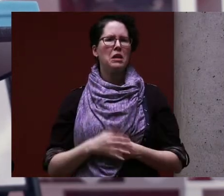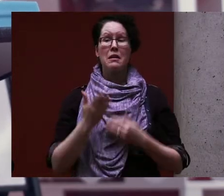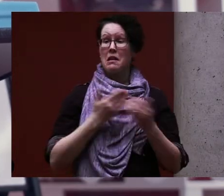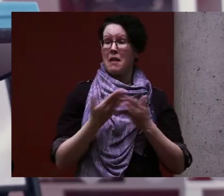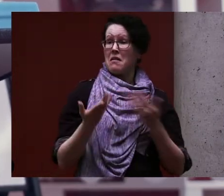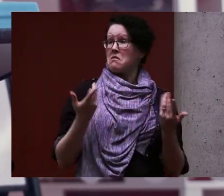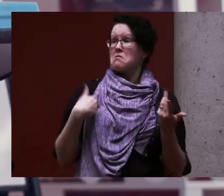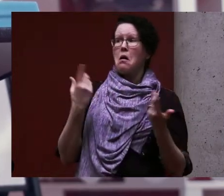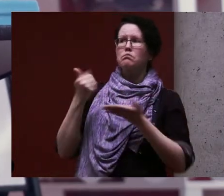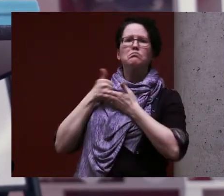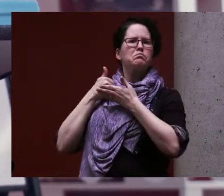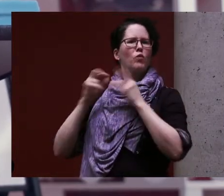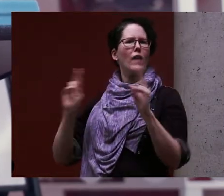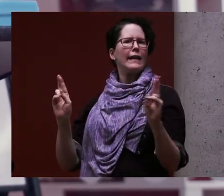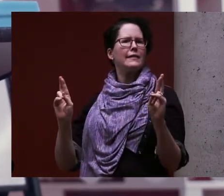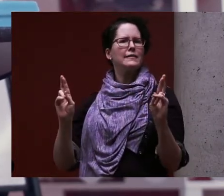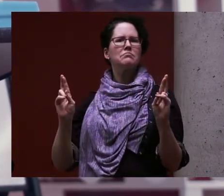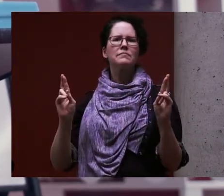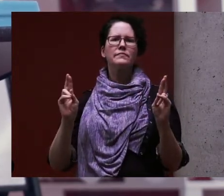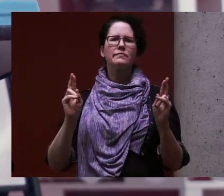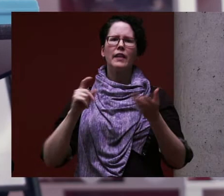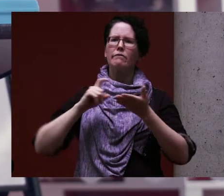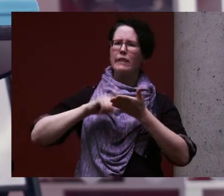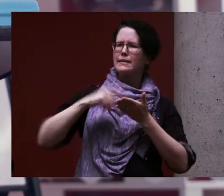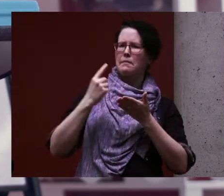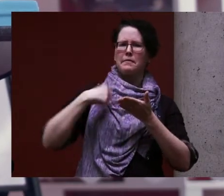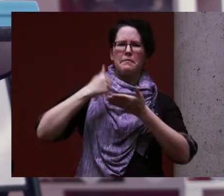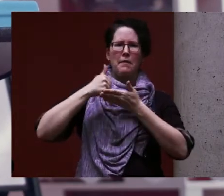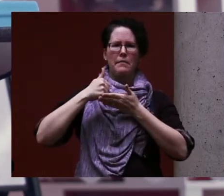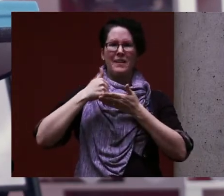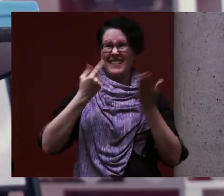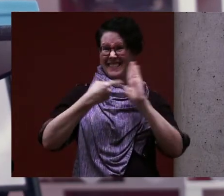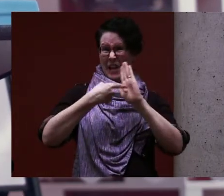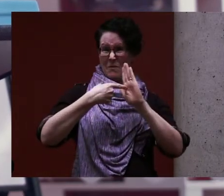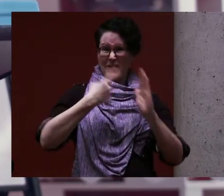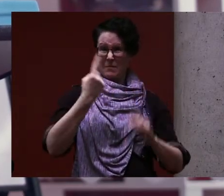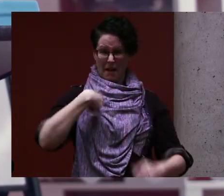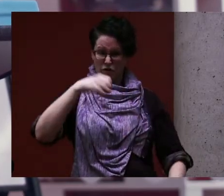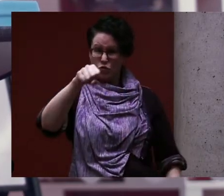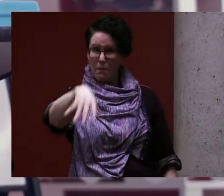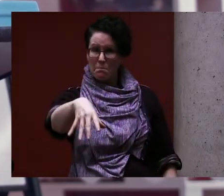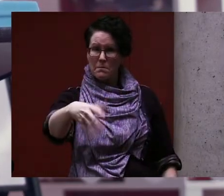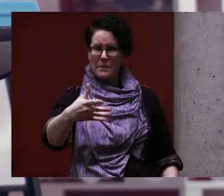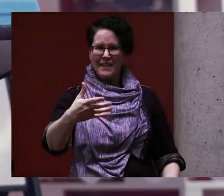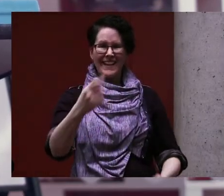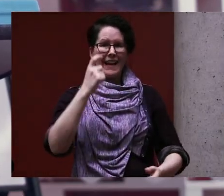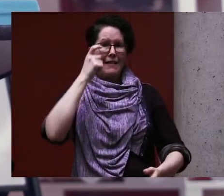there'll always be someone there to fix it or help me fix it. So if I drop something and glass